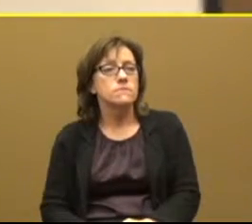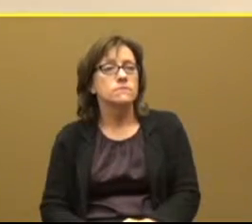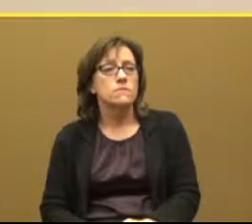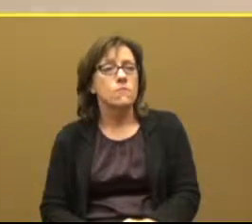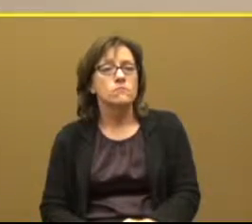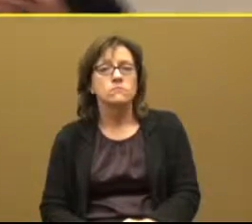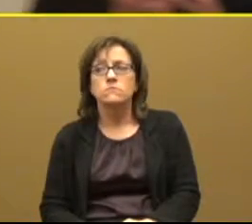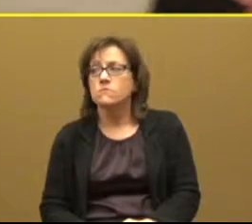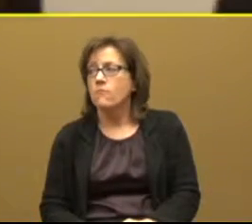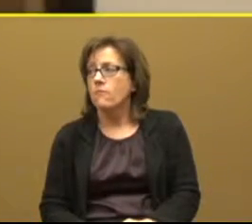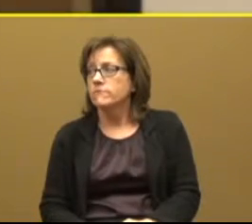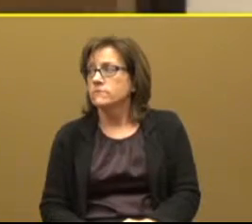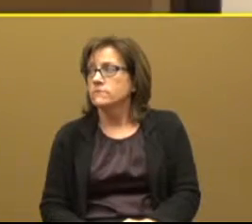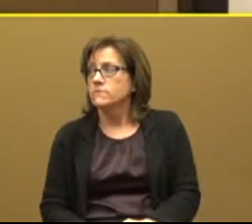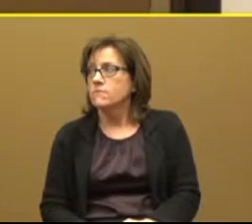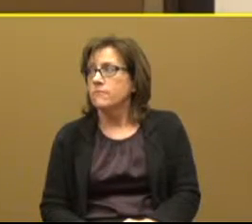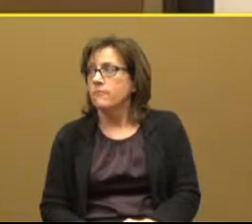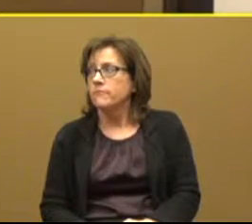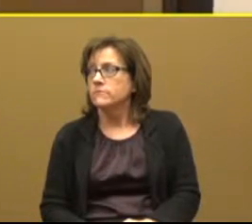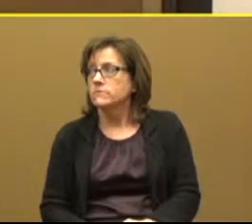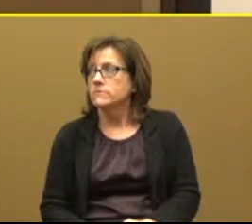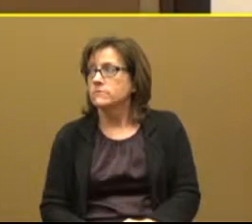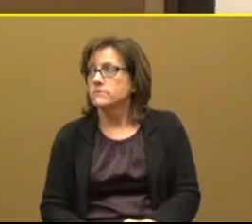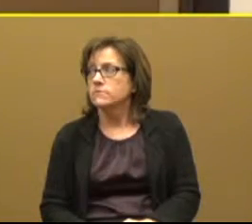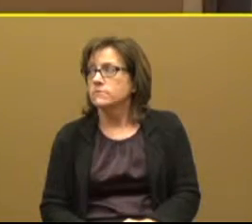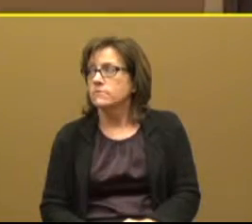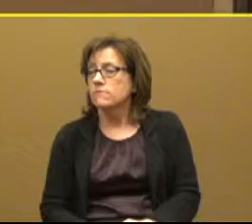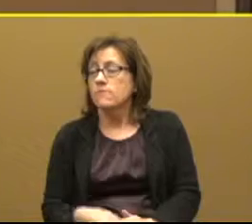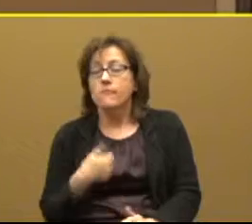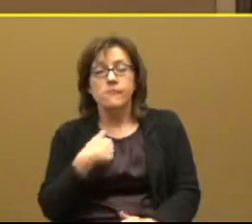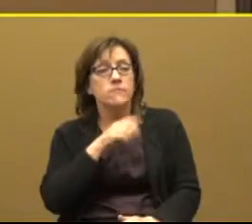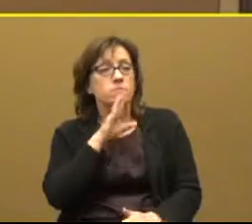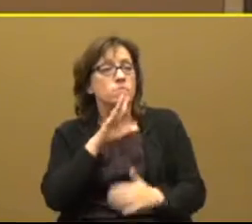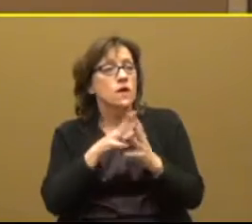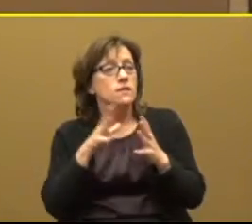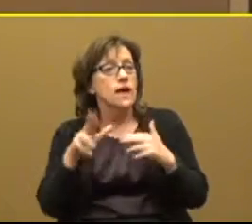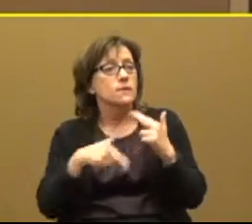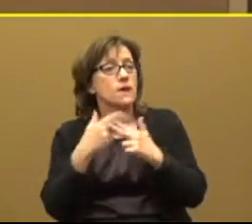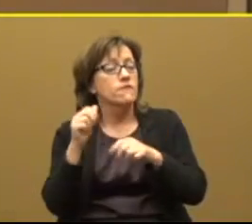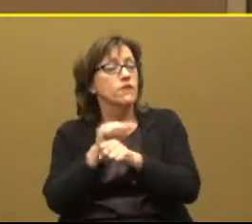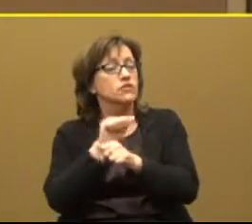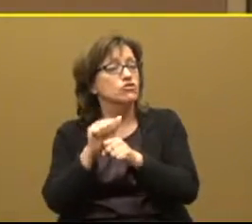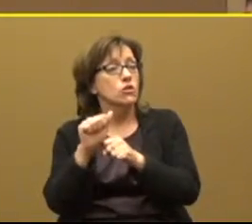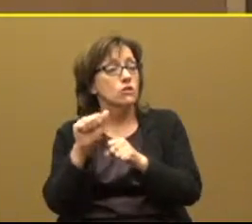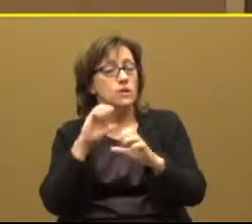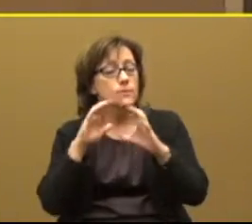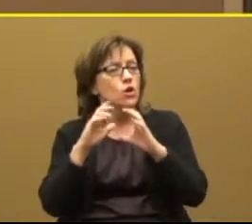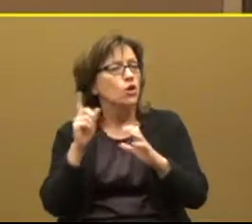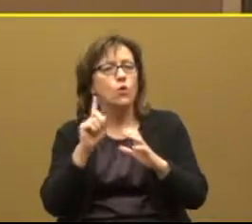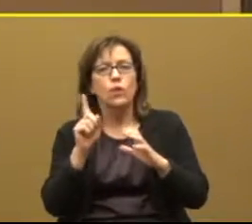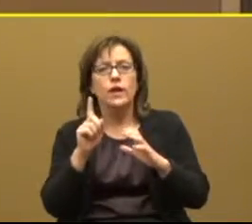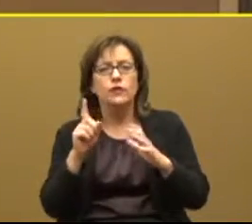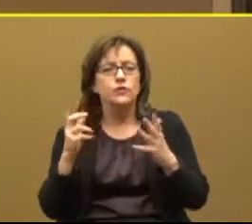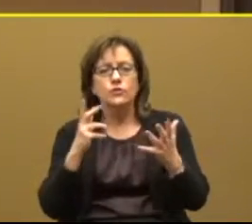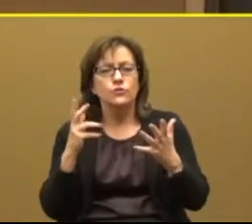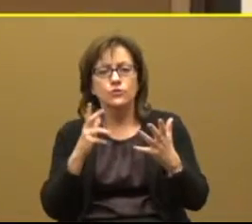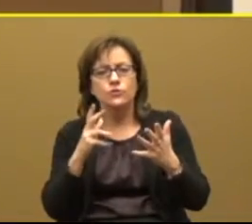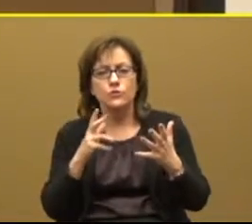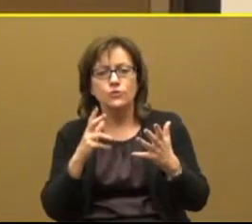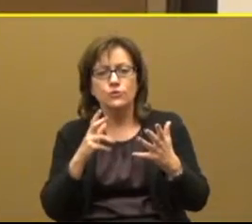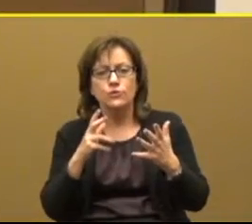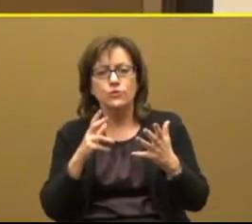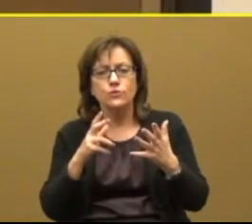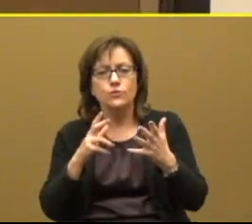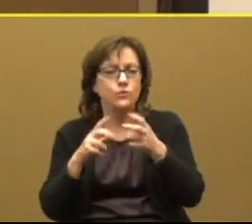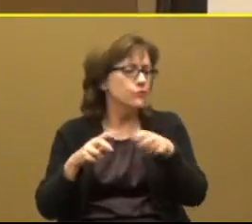Yeah. And no, okay, so we've talked a lot about functional communication. Where do you jump off? Where does it become